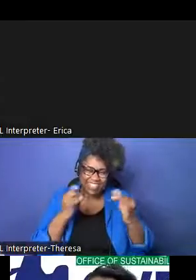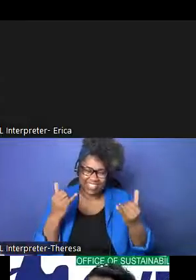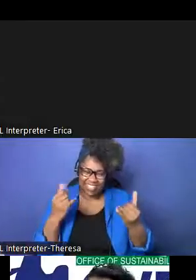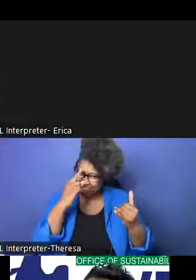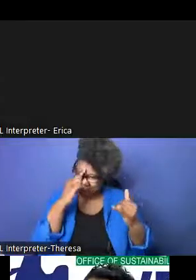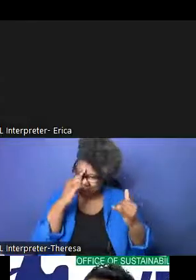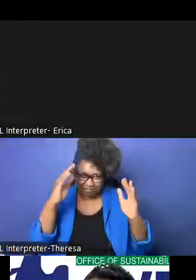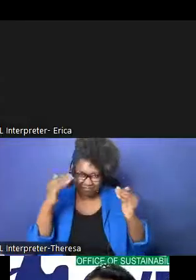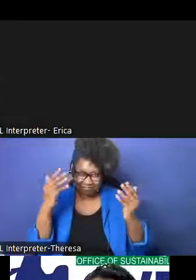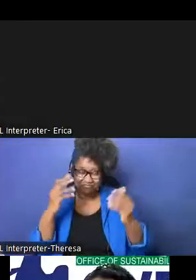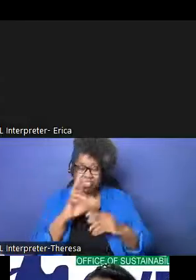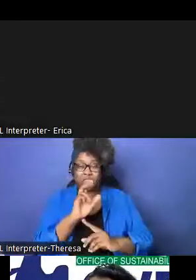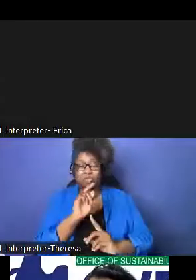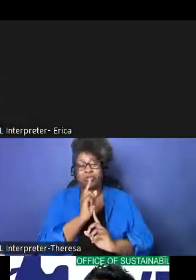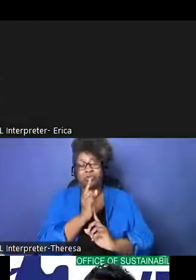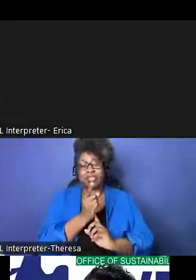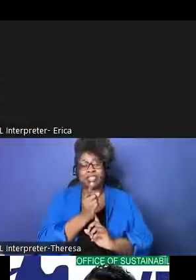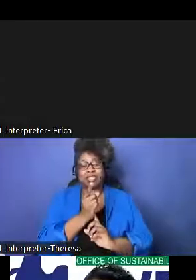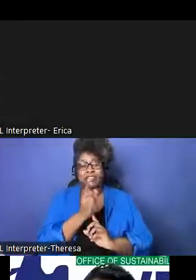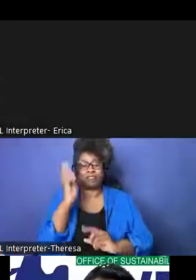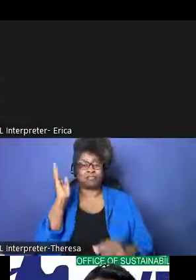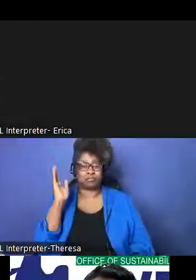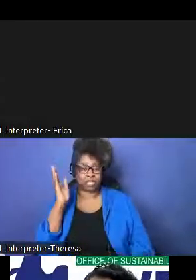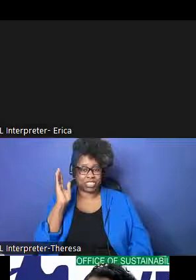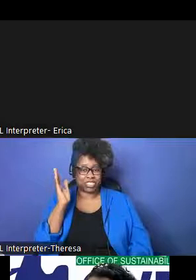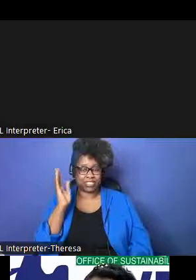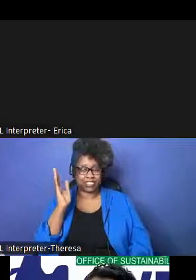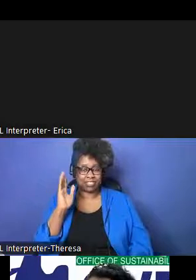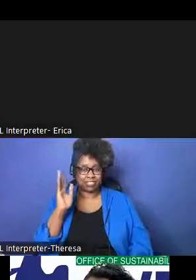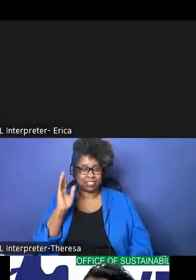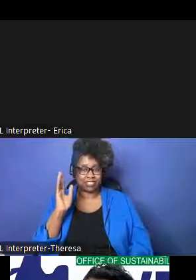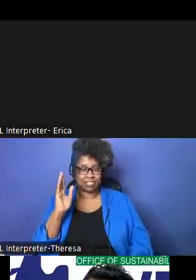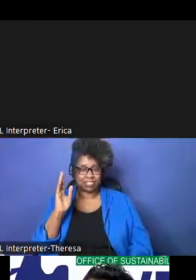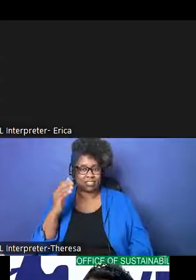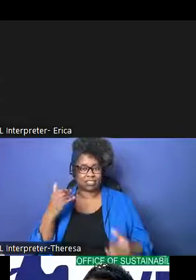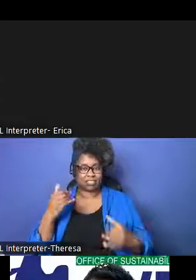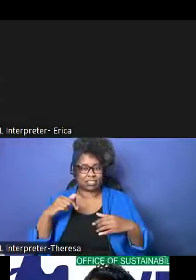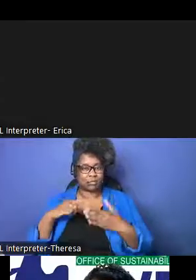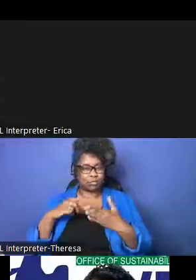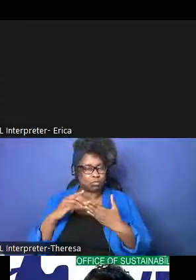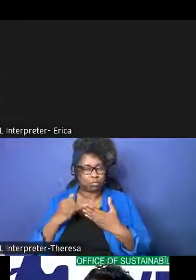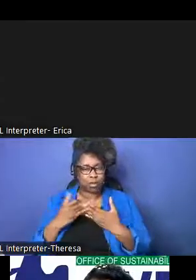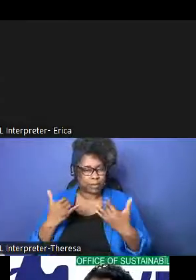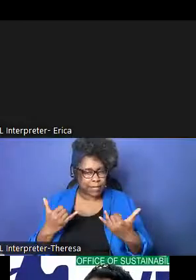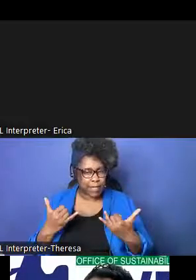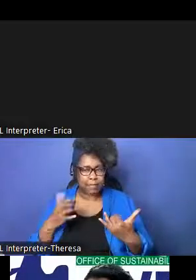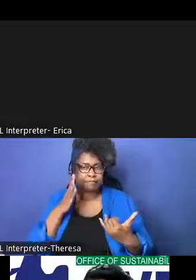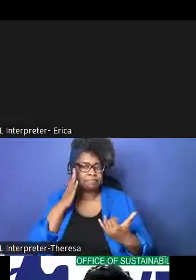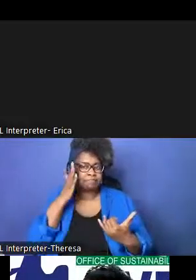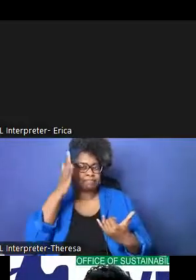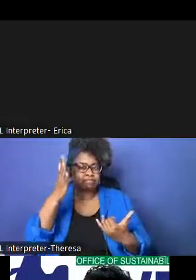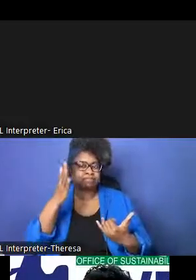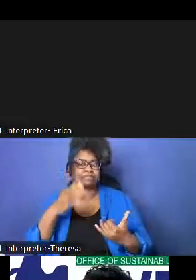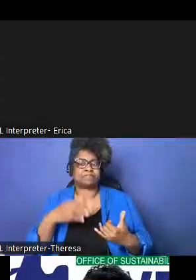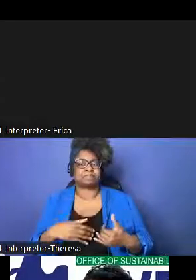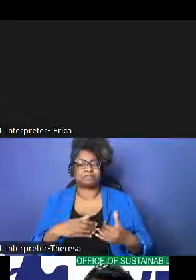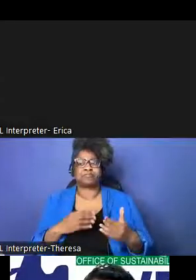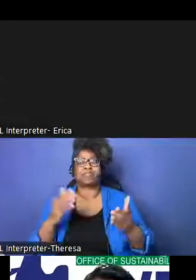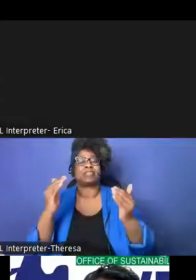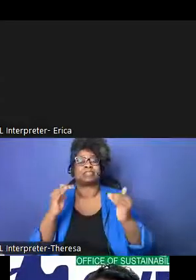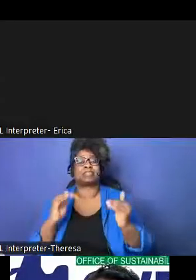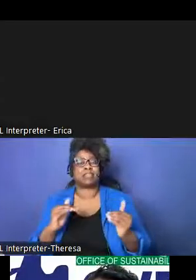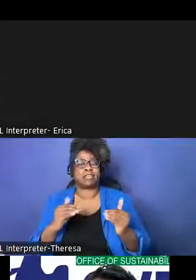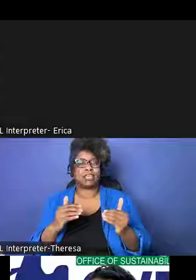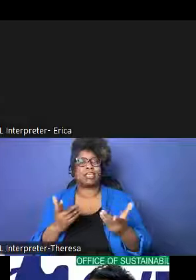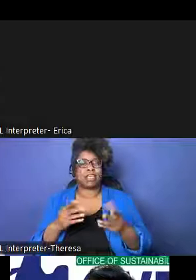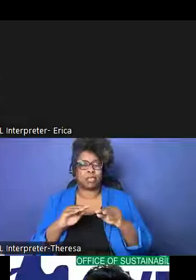with about 30 minutes of a presentation about, where we're at and where we're going, and then move into breakouts, which is where we really